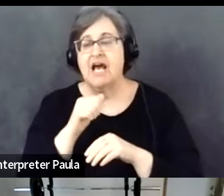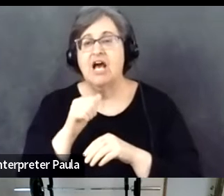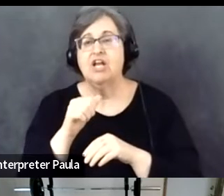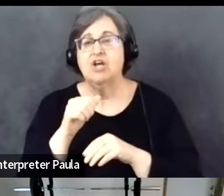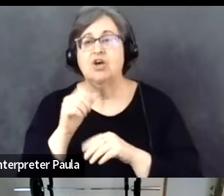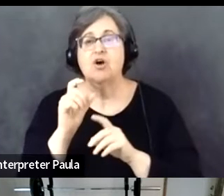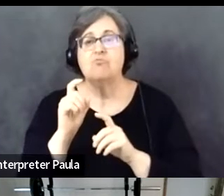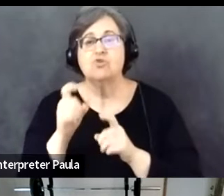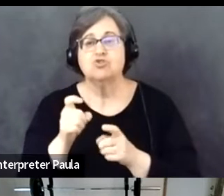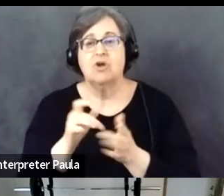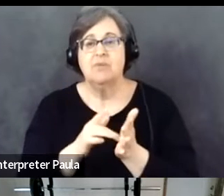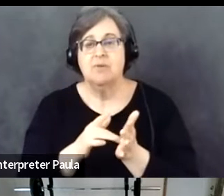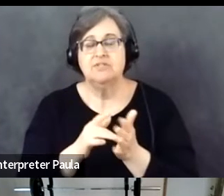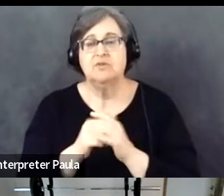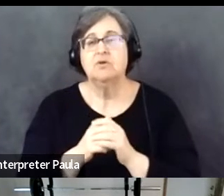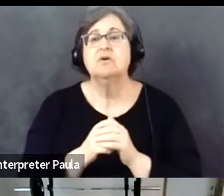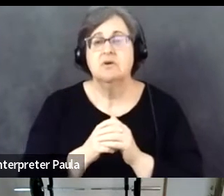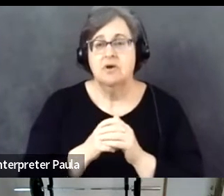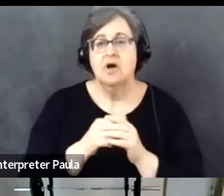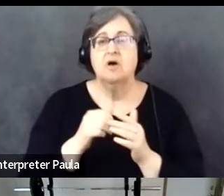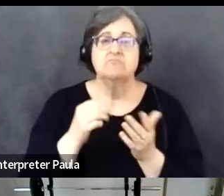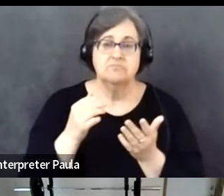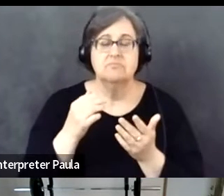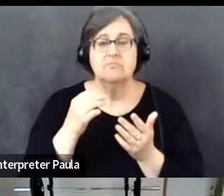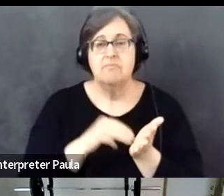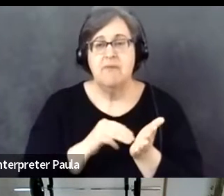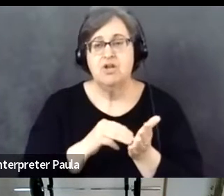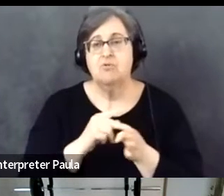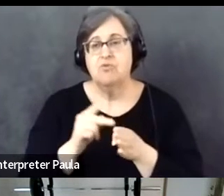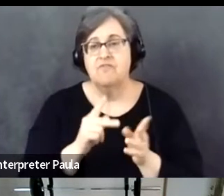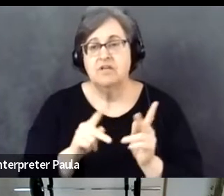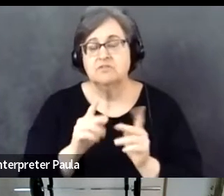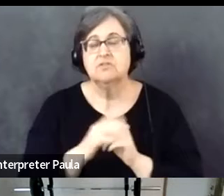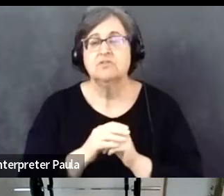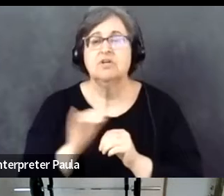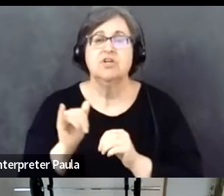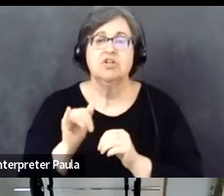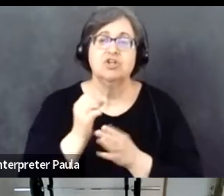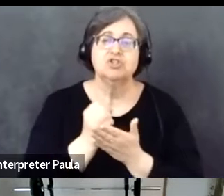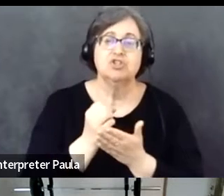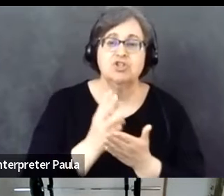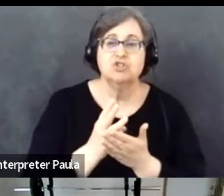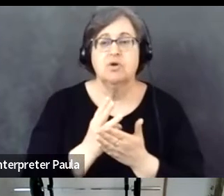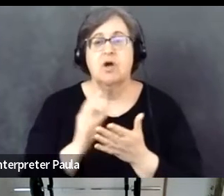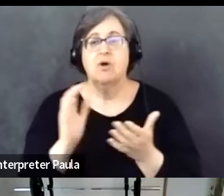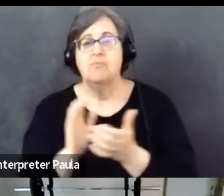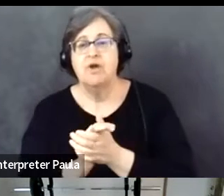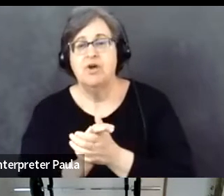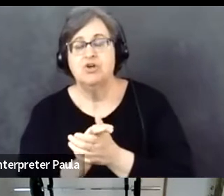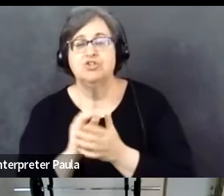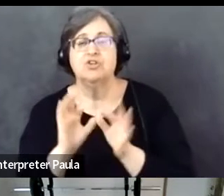health professionals. So that'd be social workers, psychologists, marriage and family therapists, mental